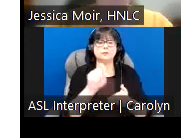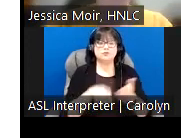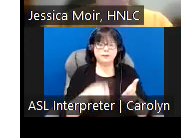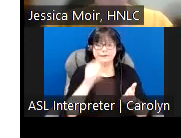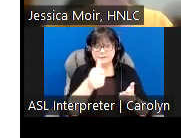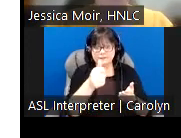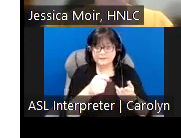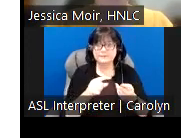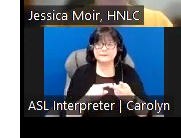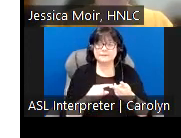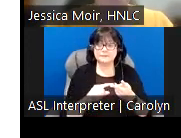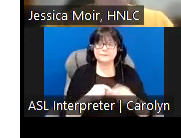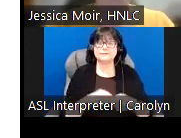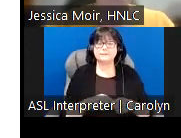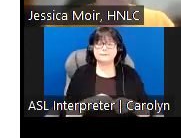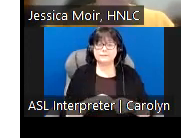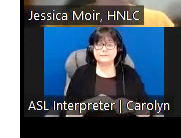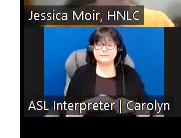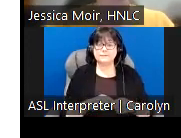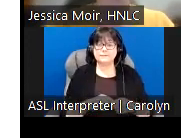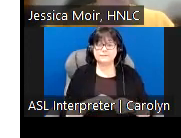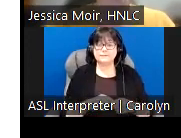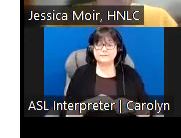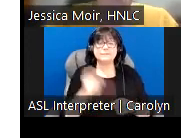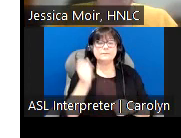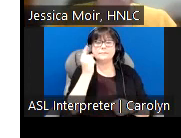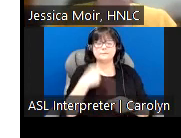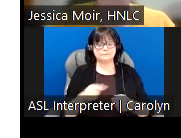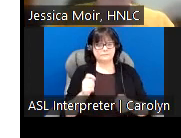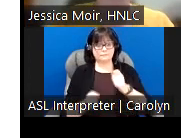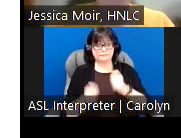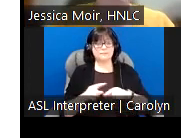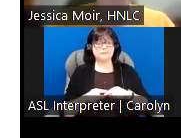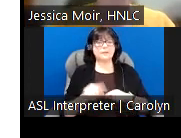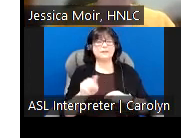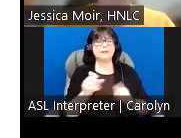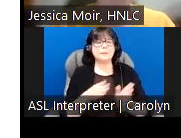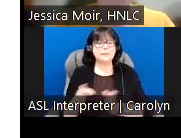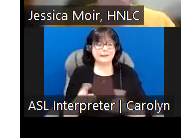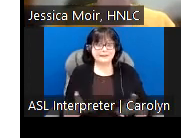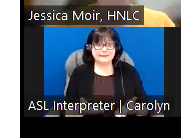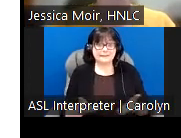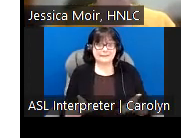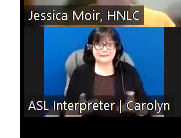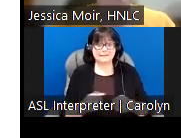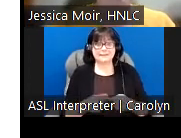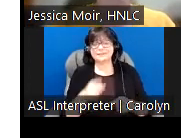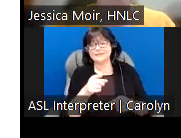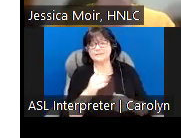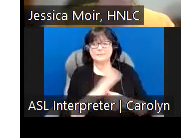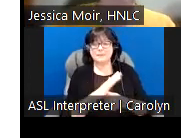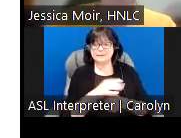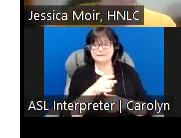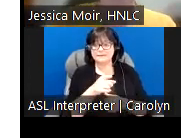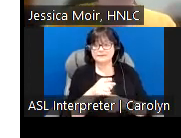we do base it on what they're trying to, what their plans are here. But this is our main source of